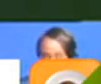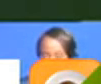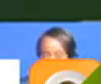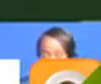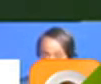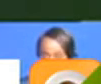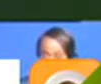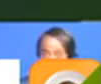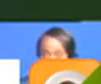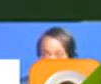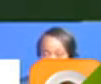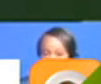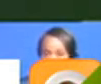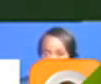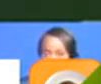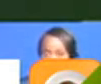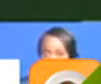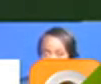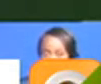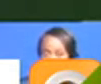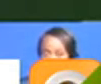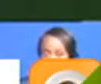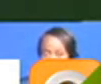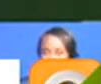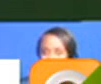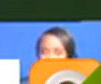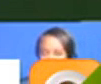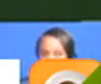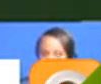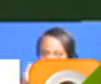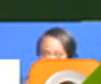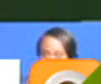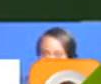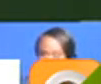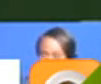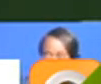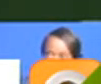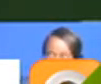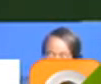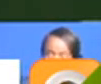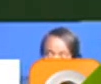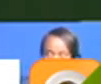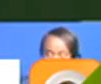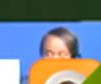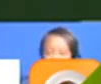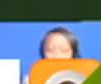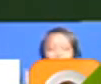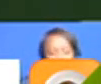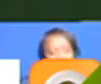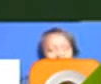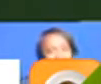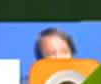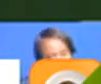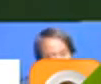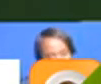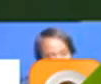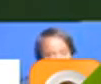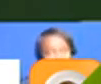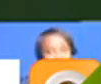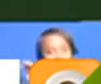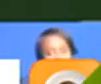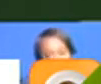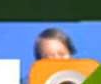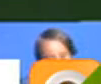excluding senators, I think members of parliament. And women reps, I'm saying, when I say members of parliament, including women